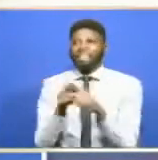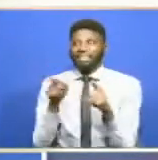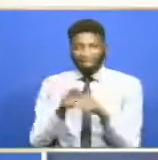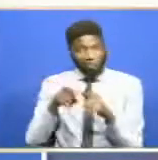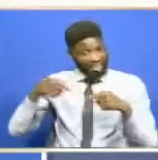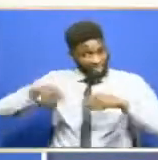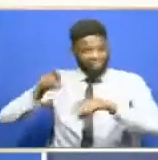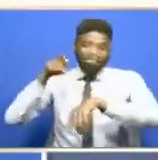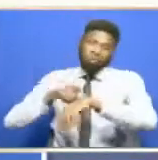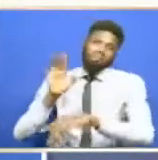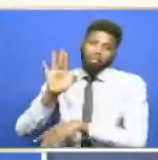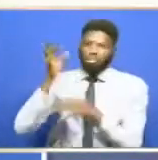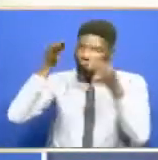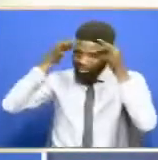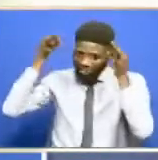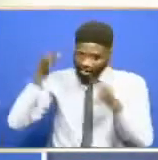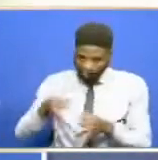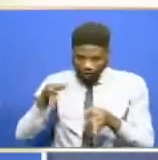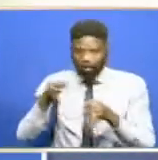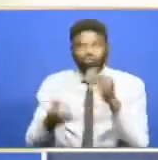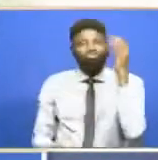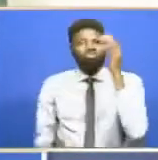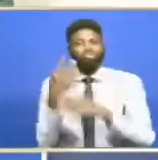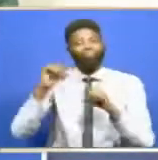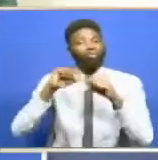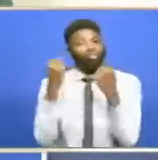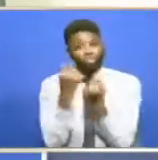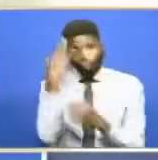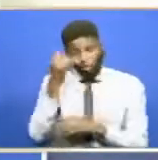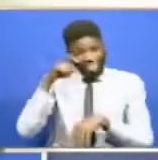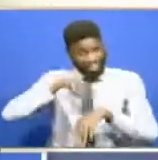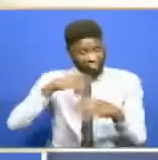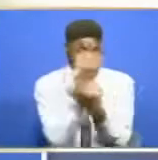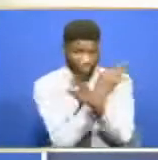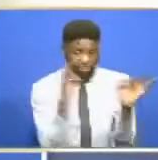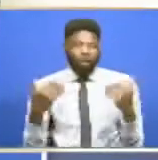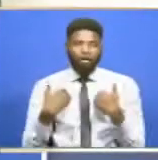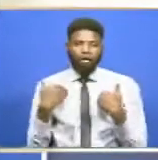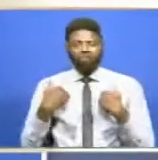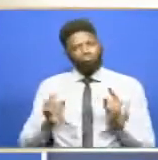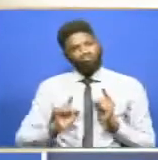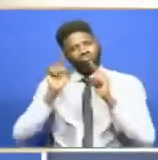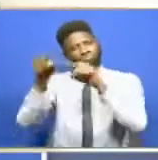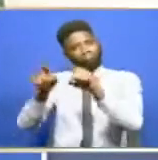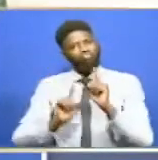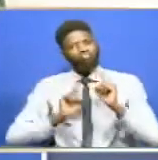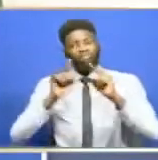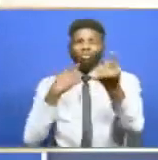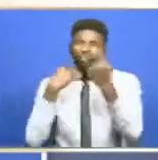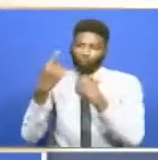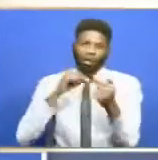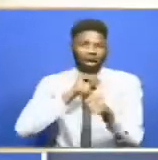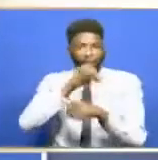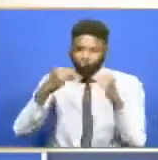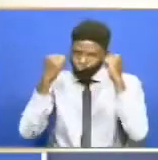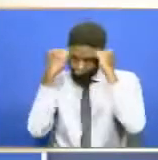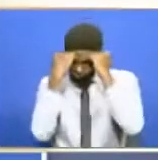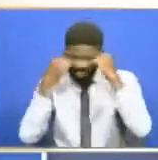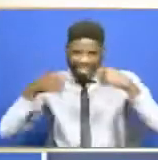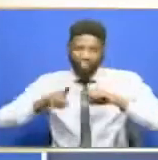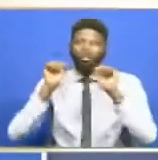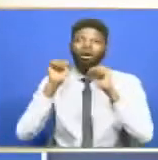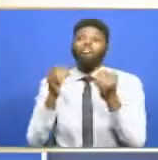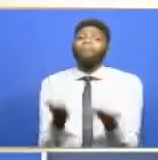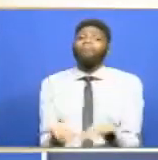their time to create that group, so that the free time they have, they can go talk about some things like studies, how they will improve